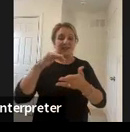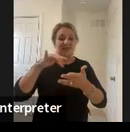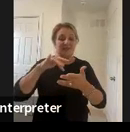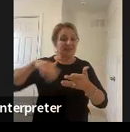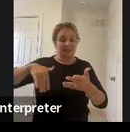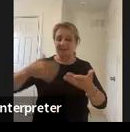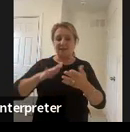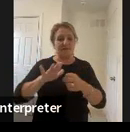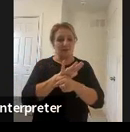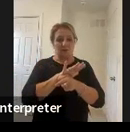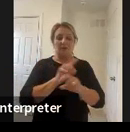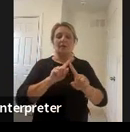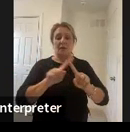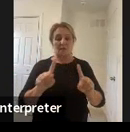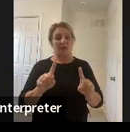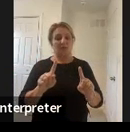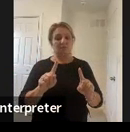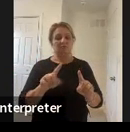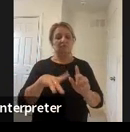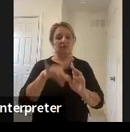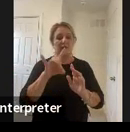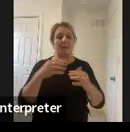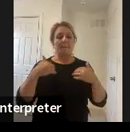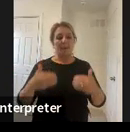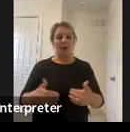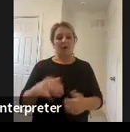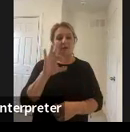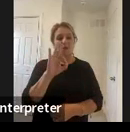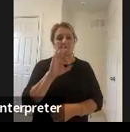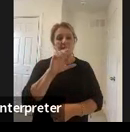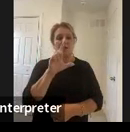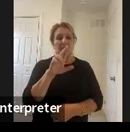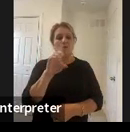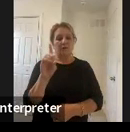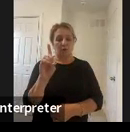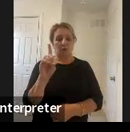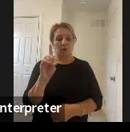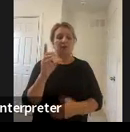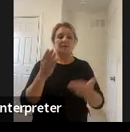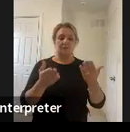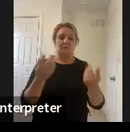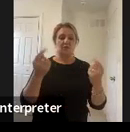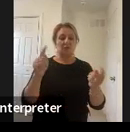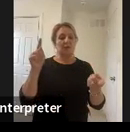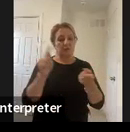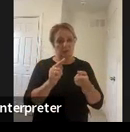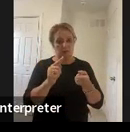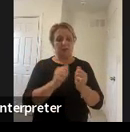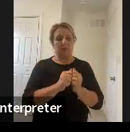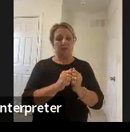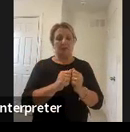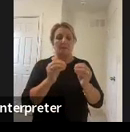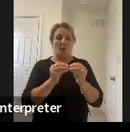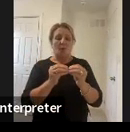virus has been found in this body fluid, so reducing risk could include thoughtfulness with intimate